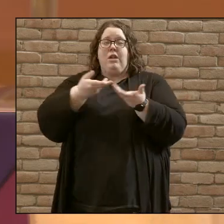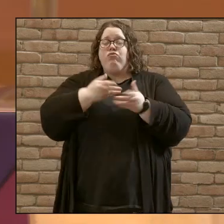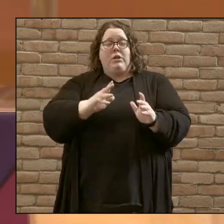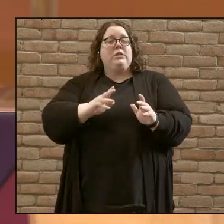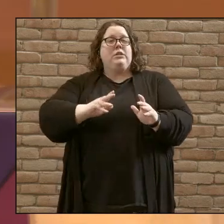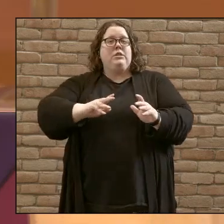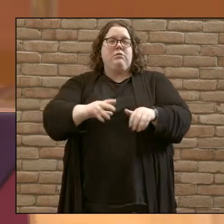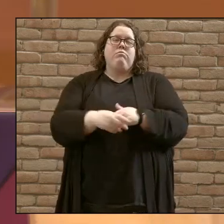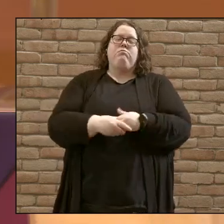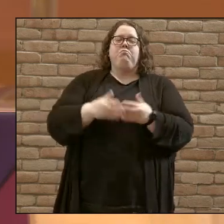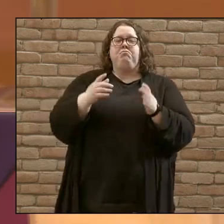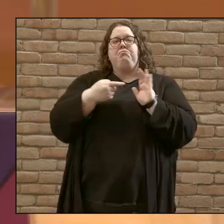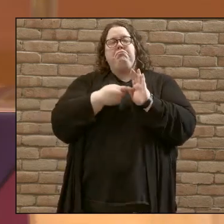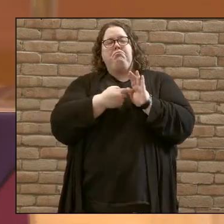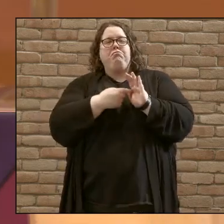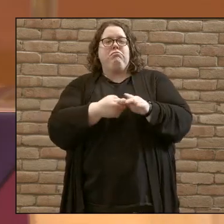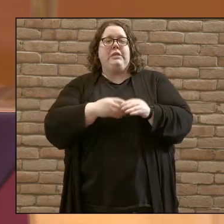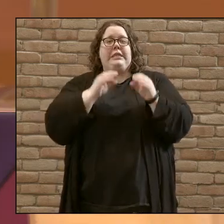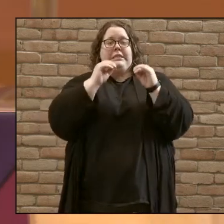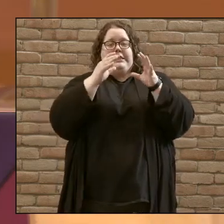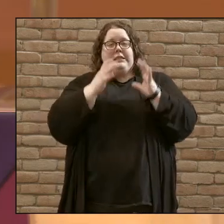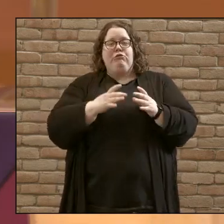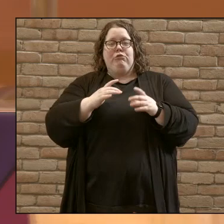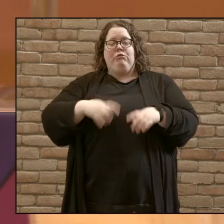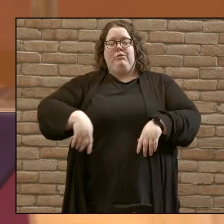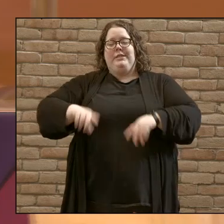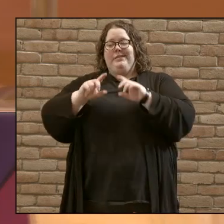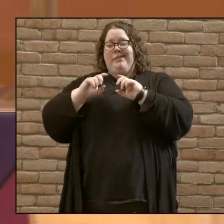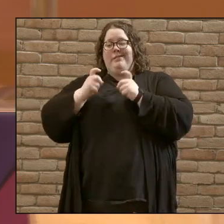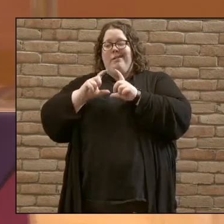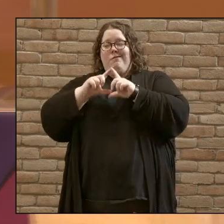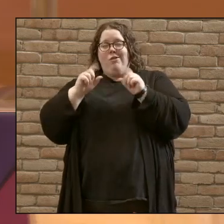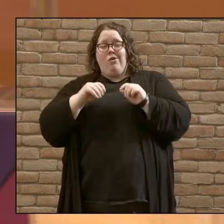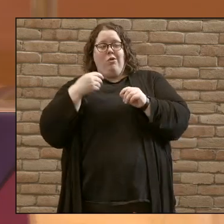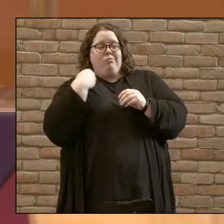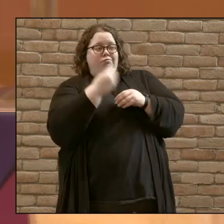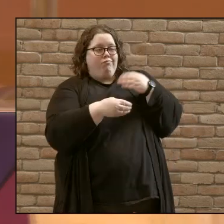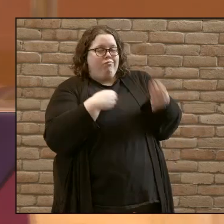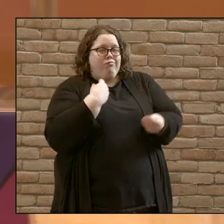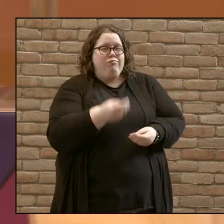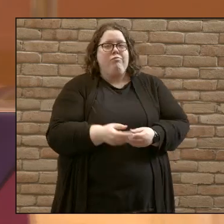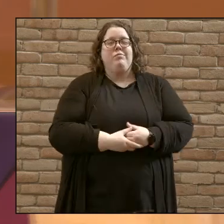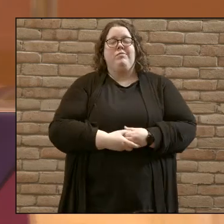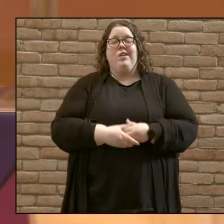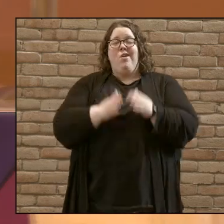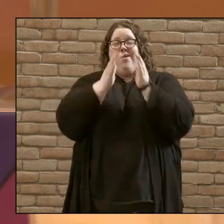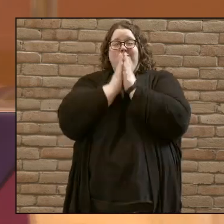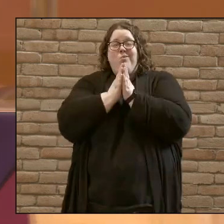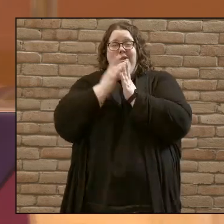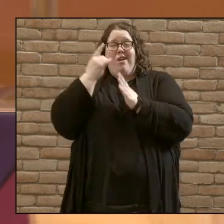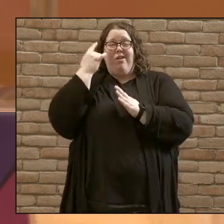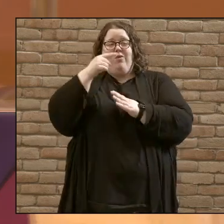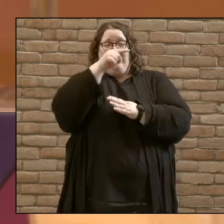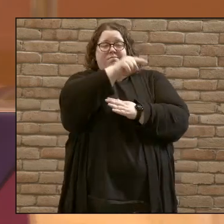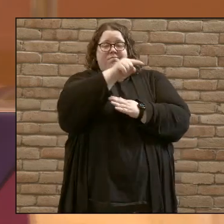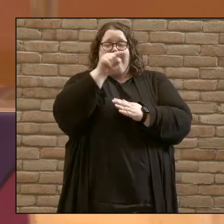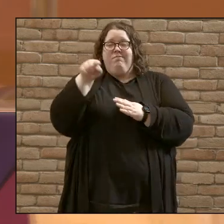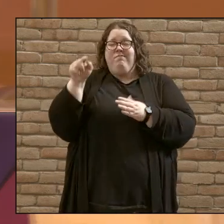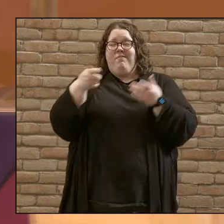gift cards to teachers, thanking them for what they're doing, intentionally praying for what's happening in